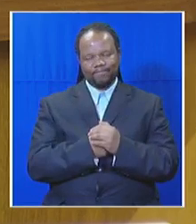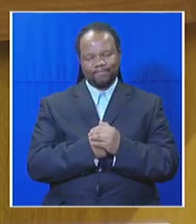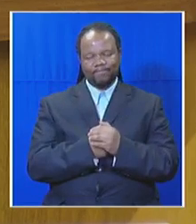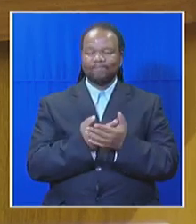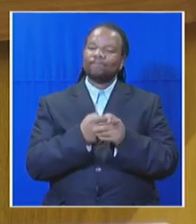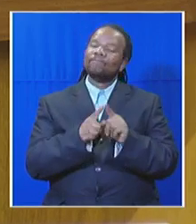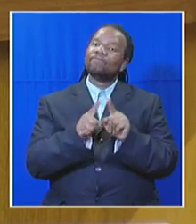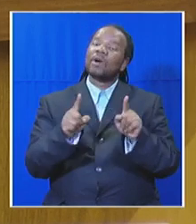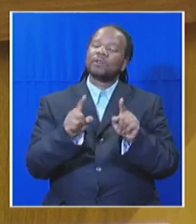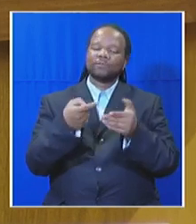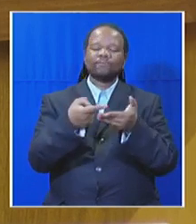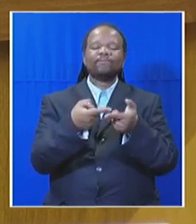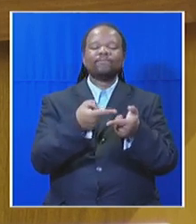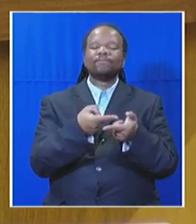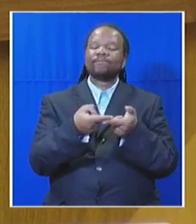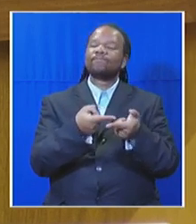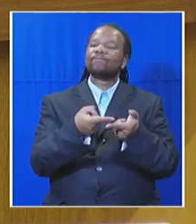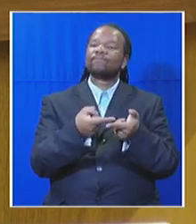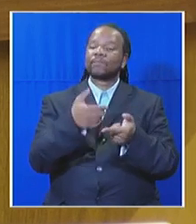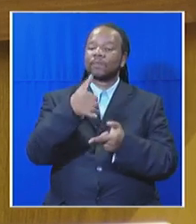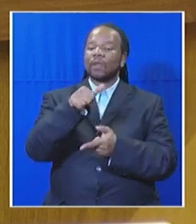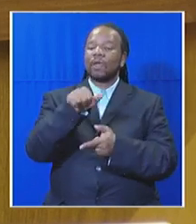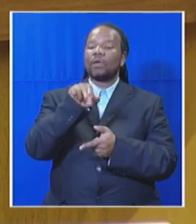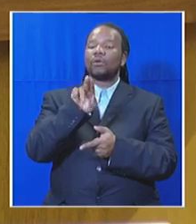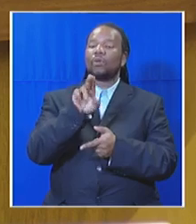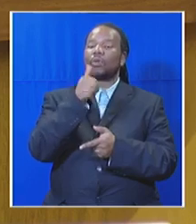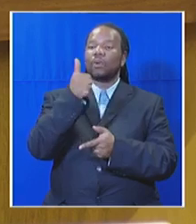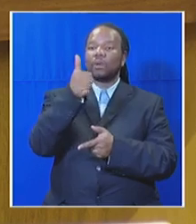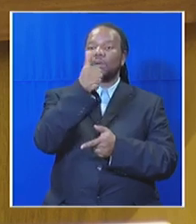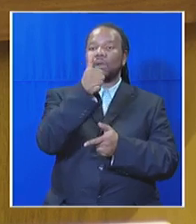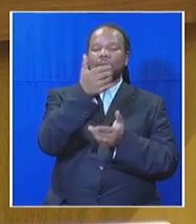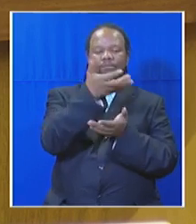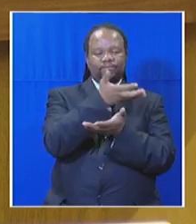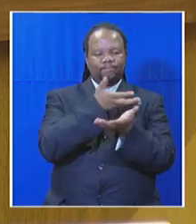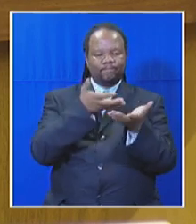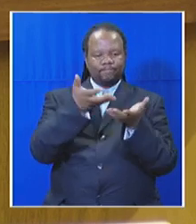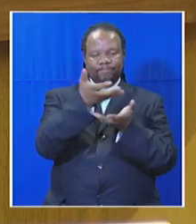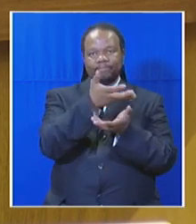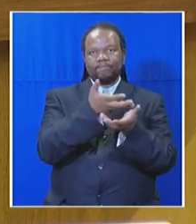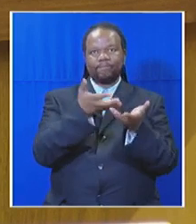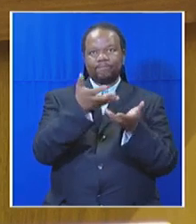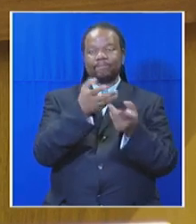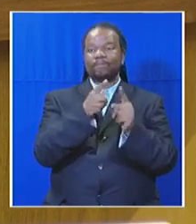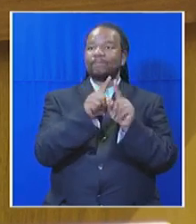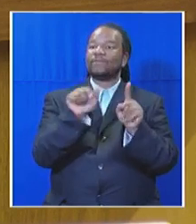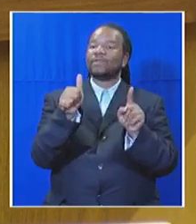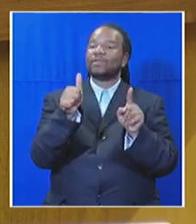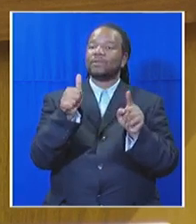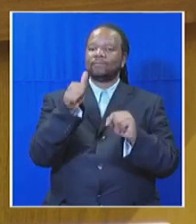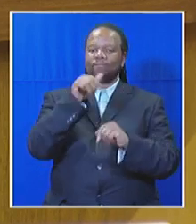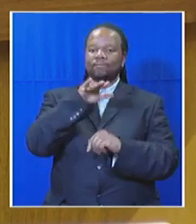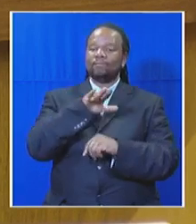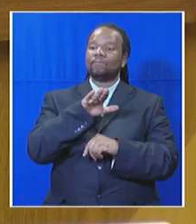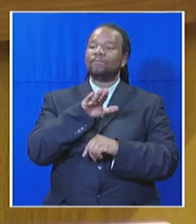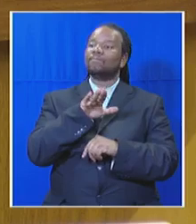discussions by the AU leaders, when it was clear that the standby force, which has been discussed